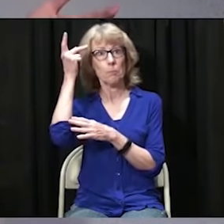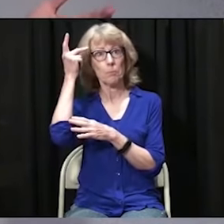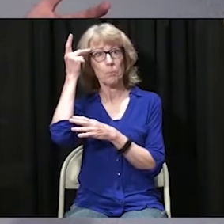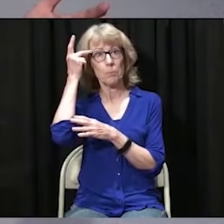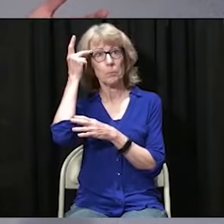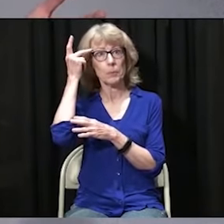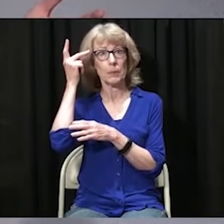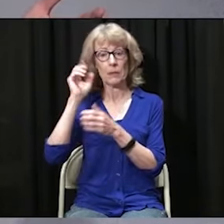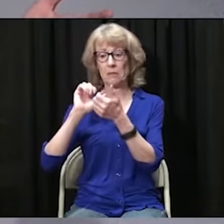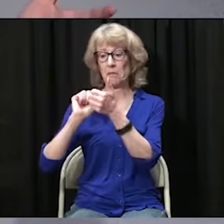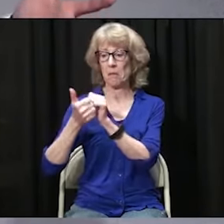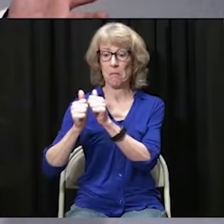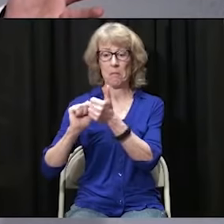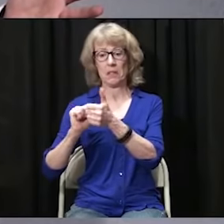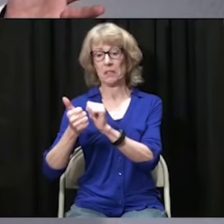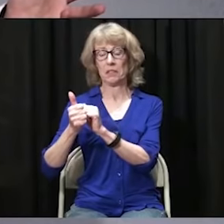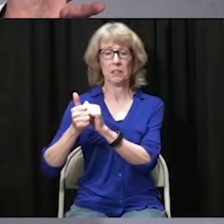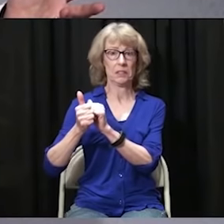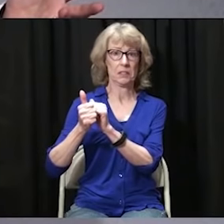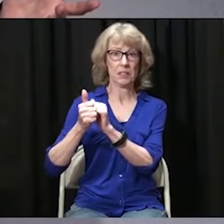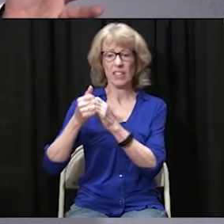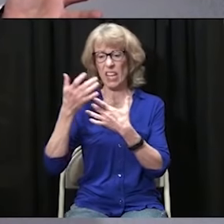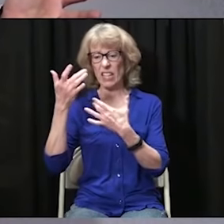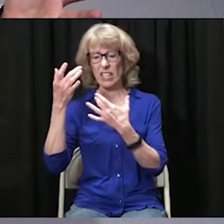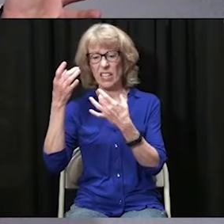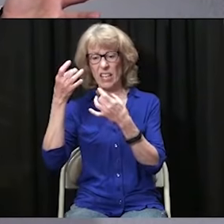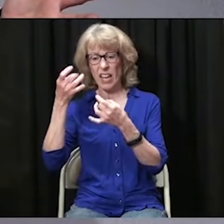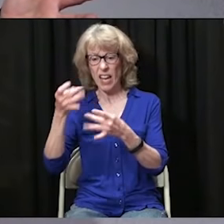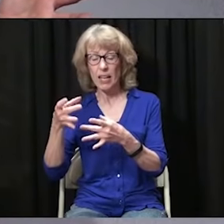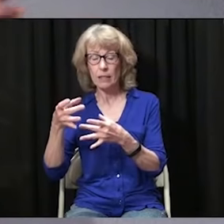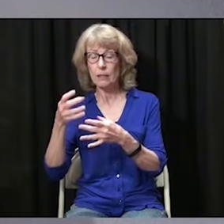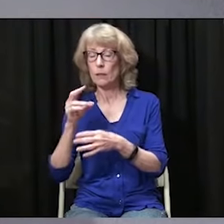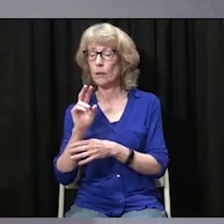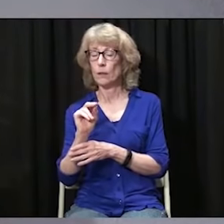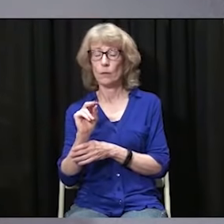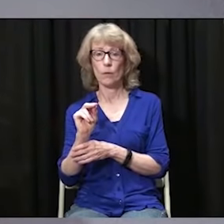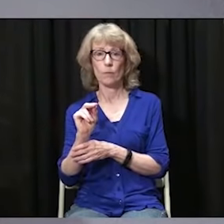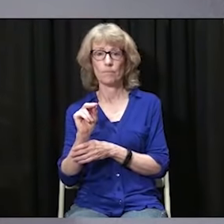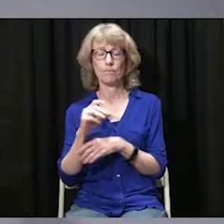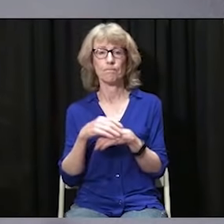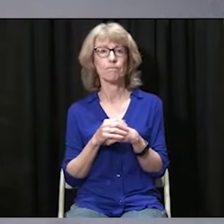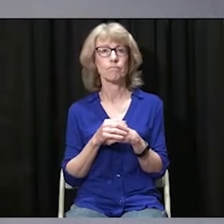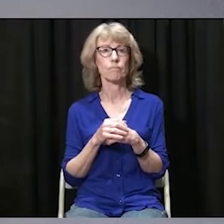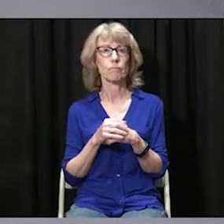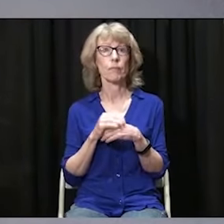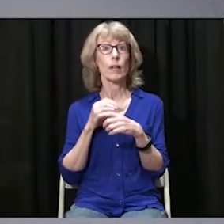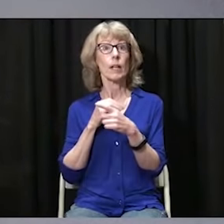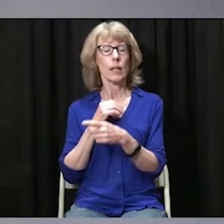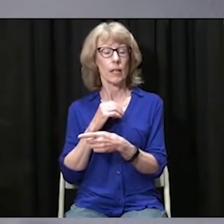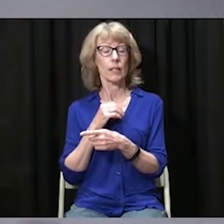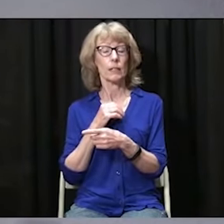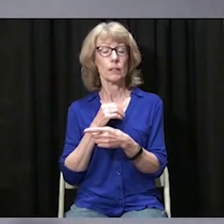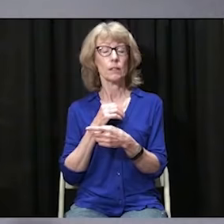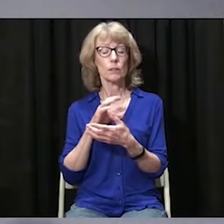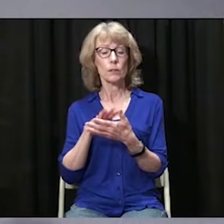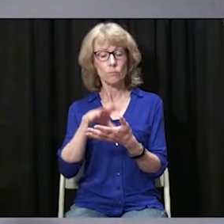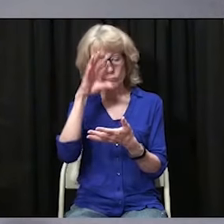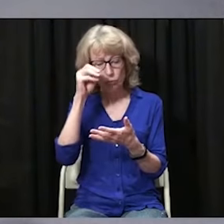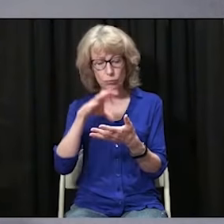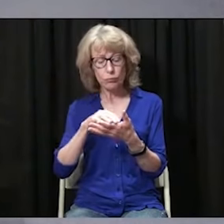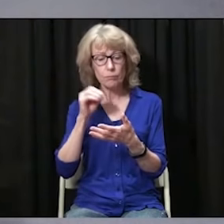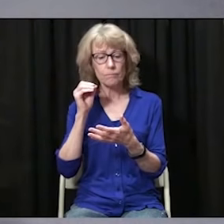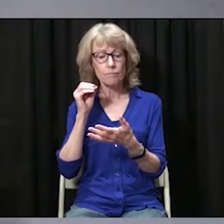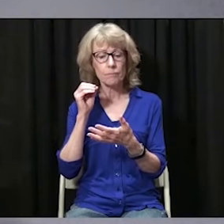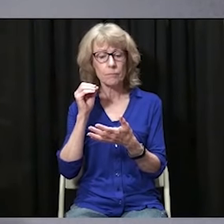both sides of the aisle anytime these stories hit the news. In fact, she's super informed. She got her degree in college in